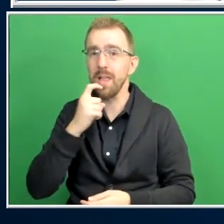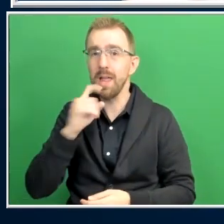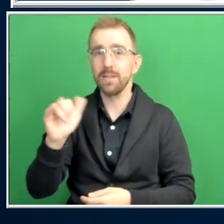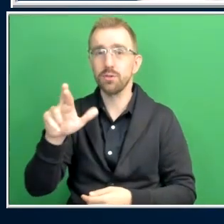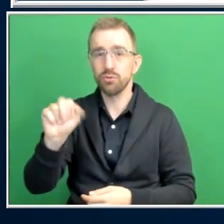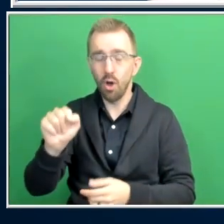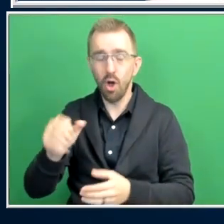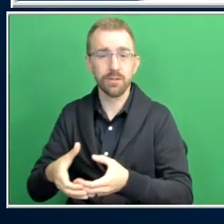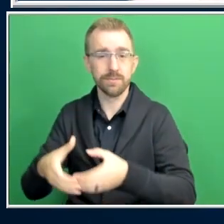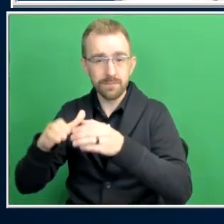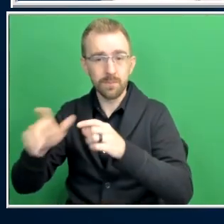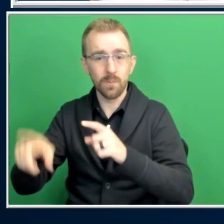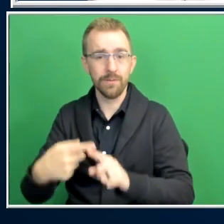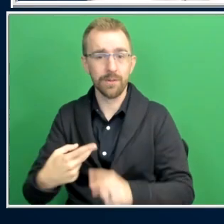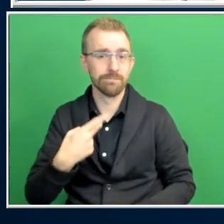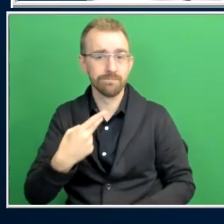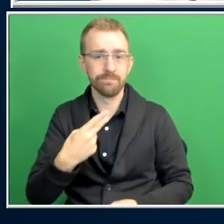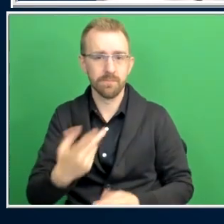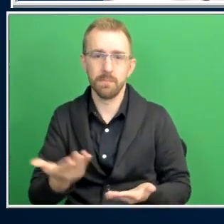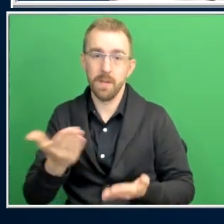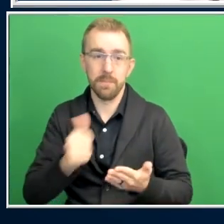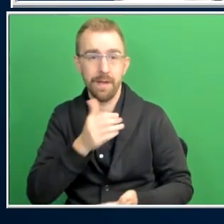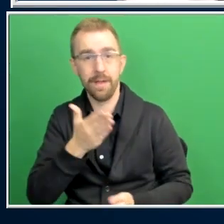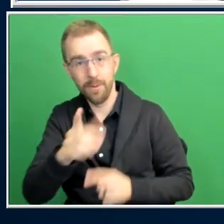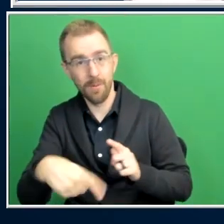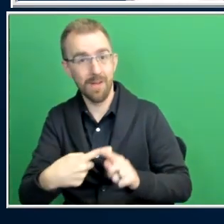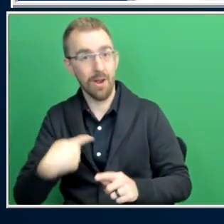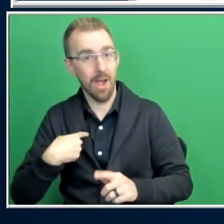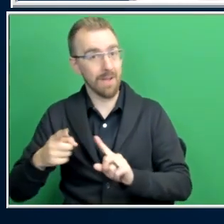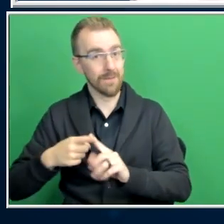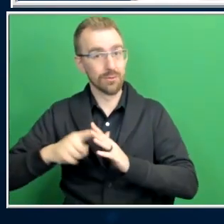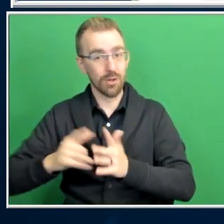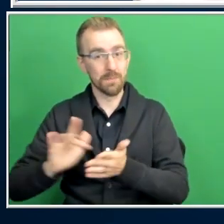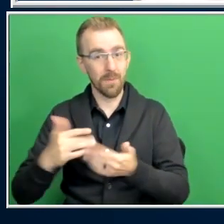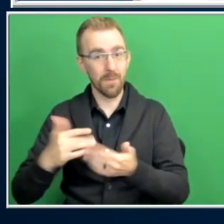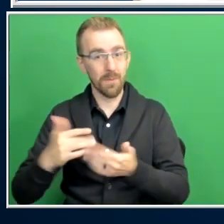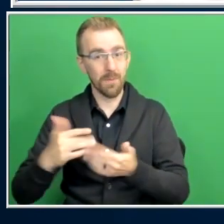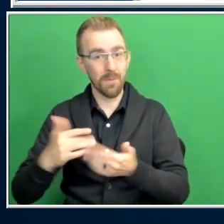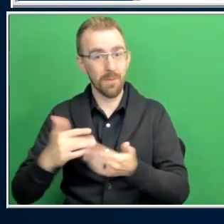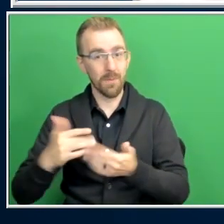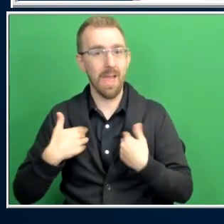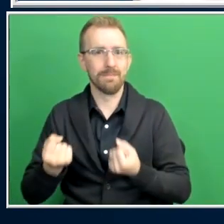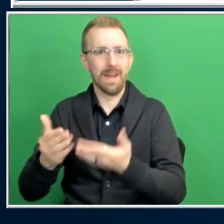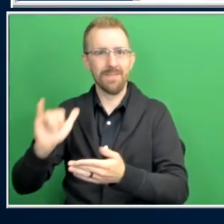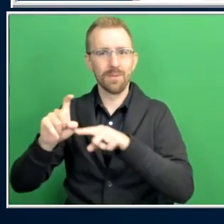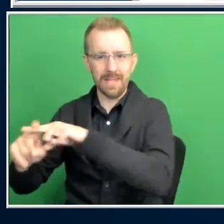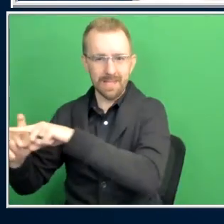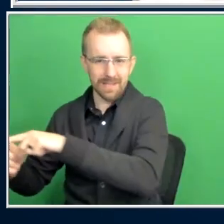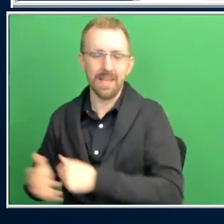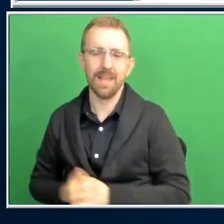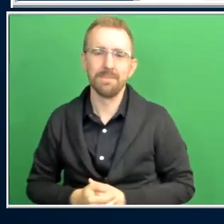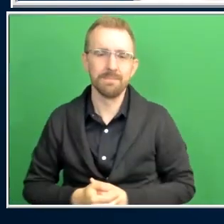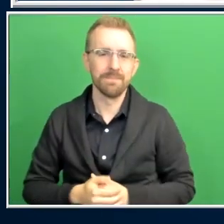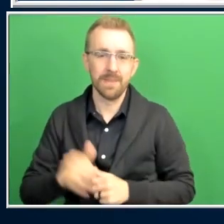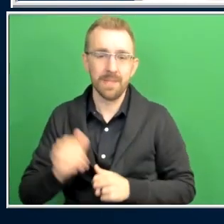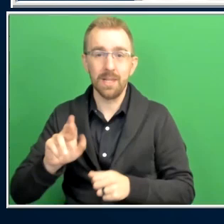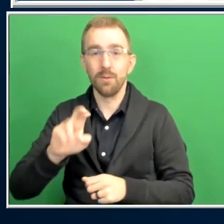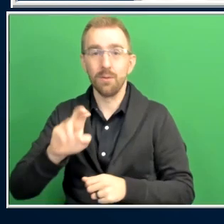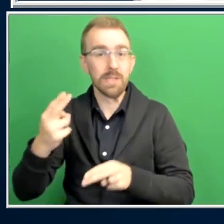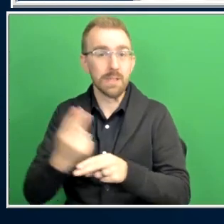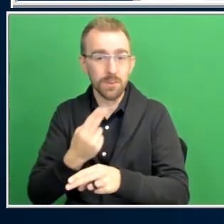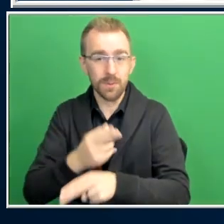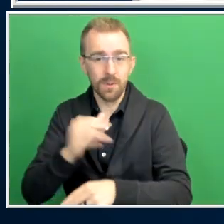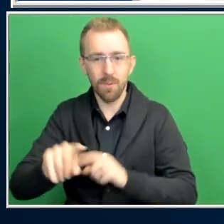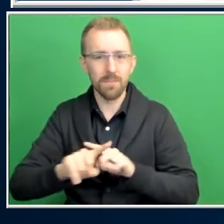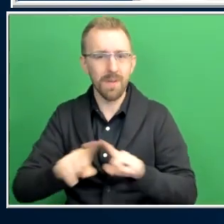when when I first started medicine, we still had a lot of those hanging, and you can reuse them. But you can't do